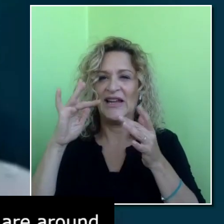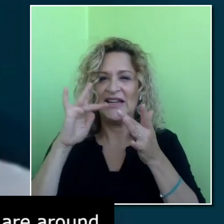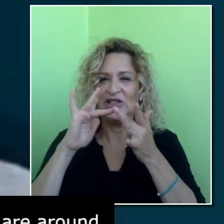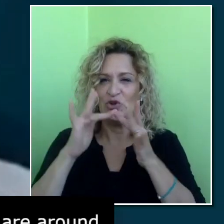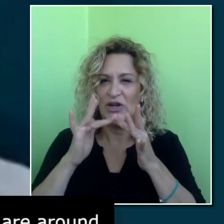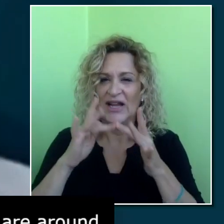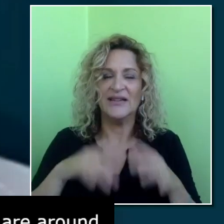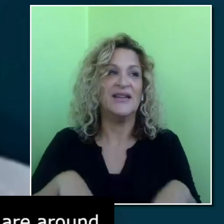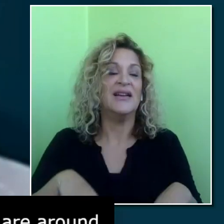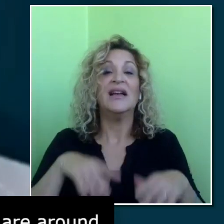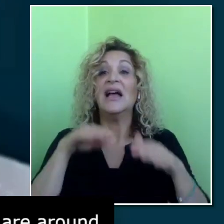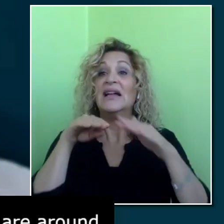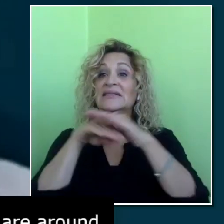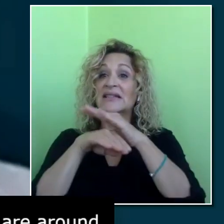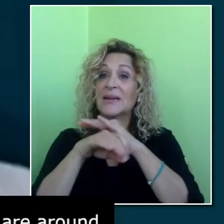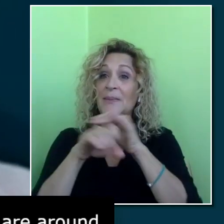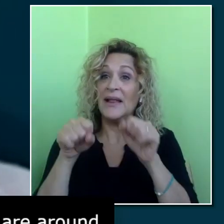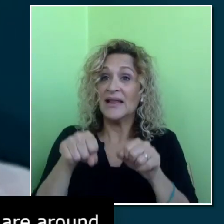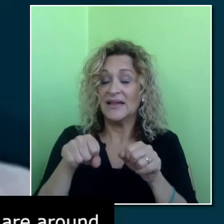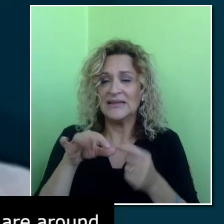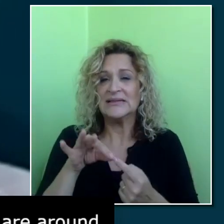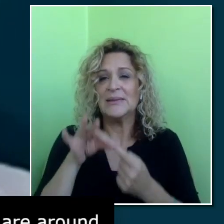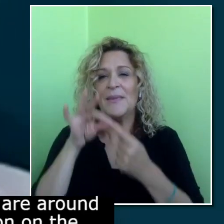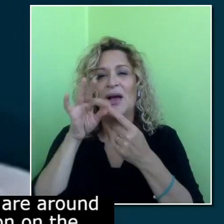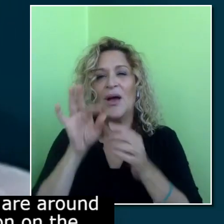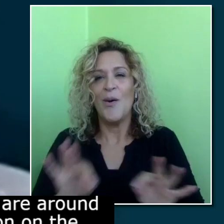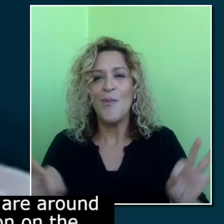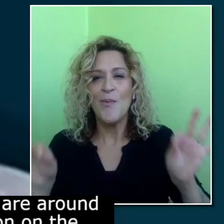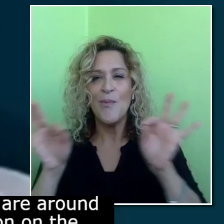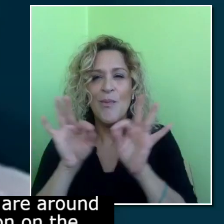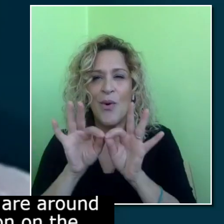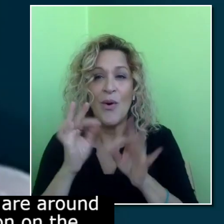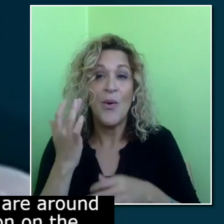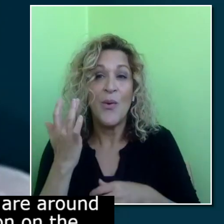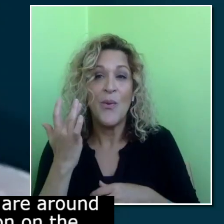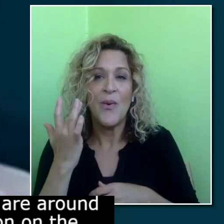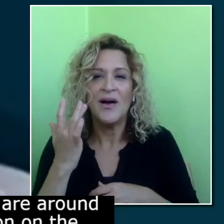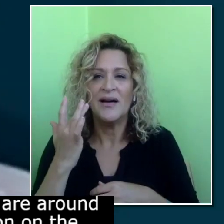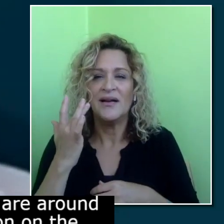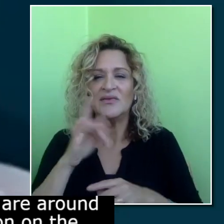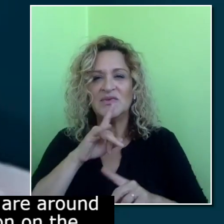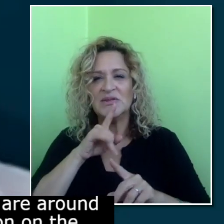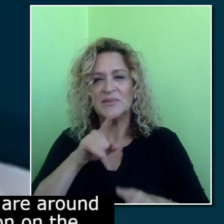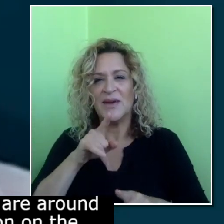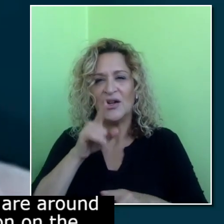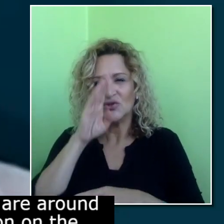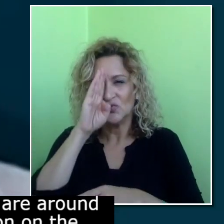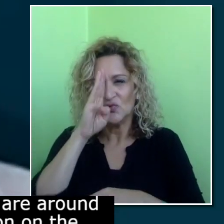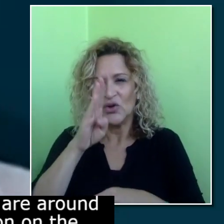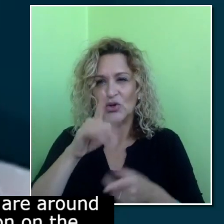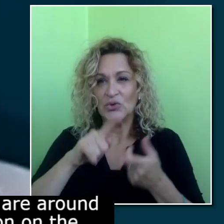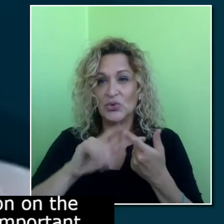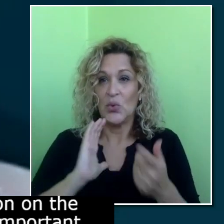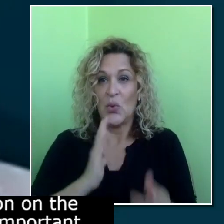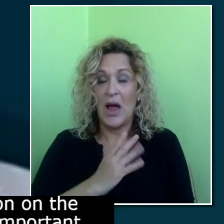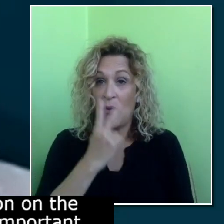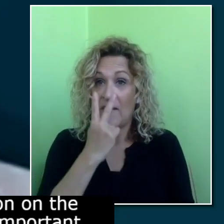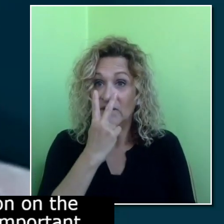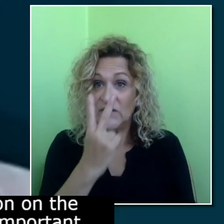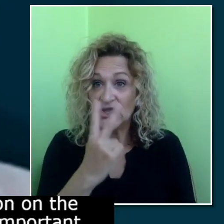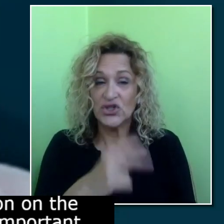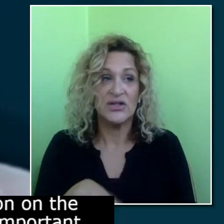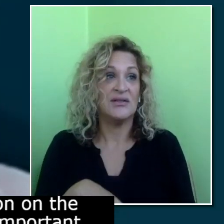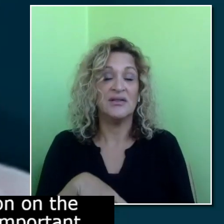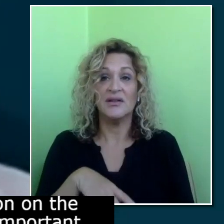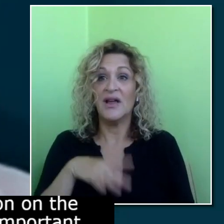accessibility, is especially important because it responds directly to our vision. The internet is